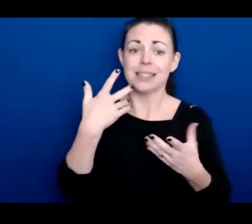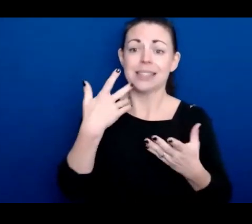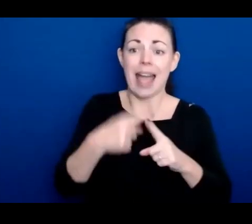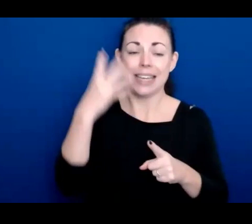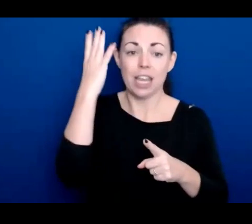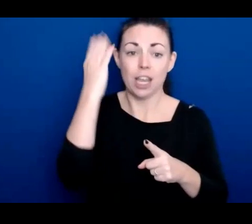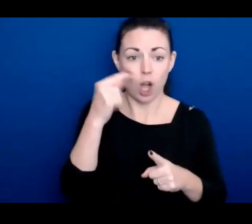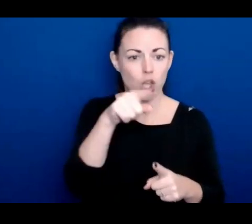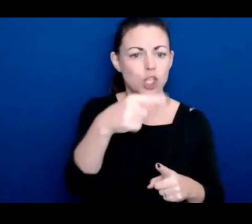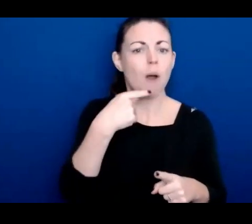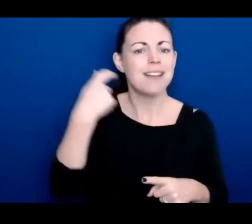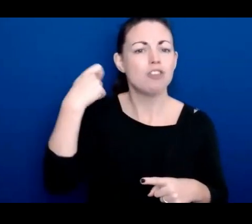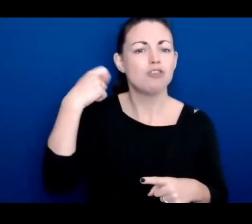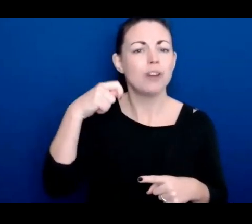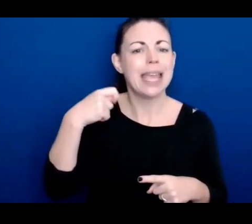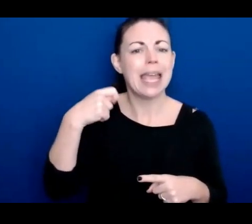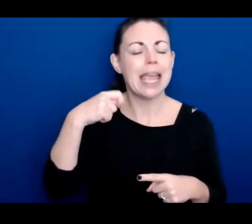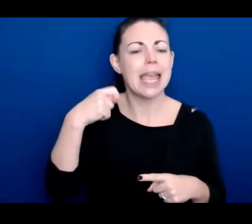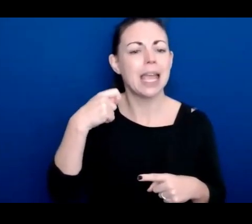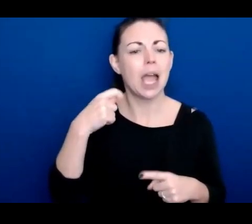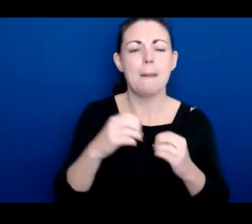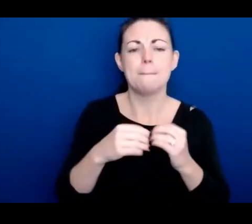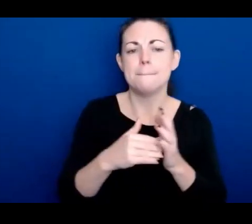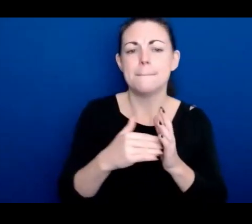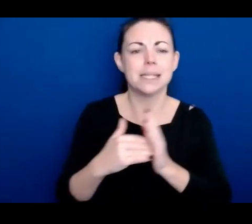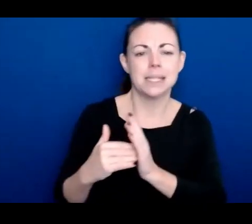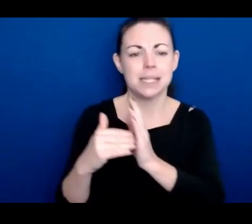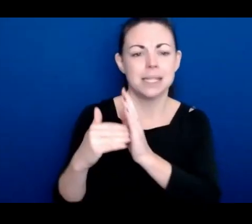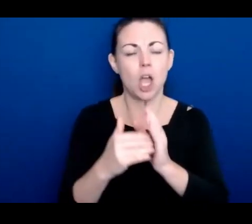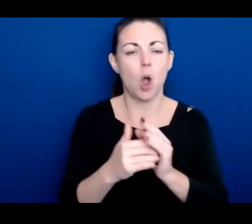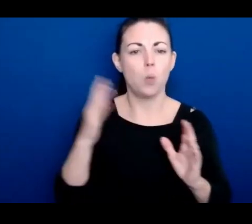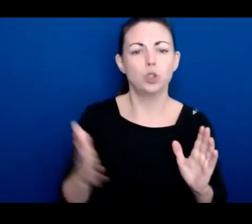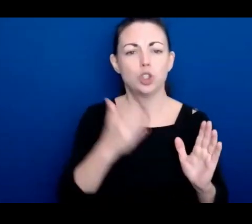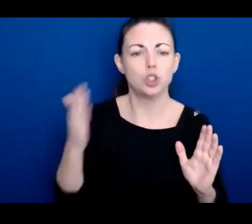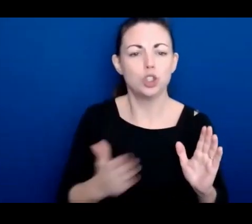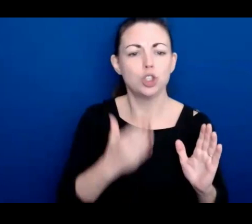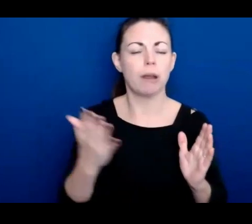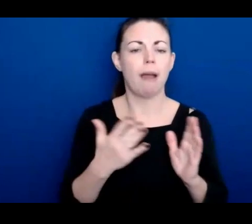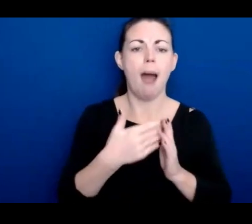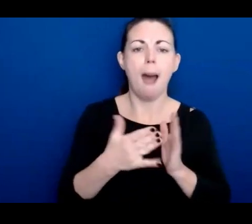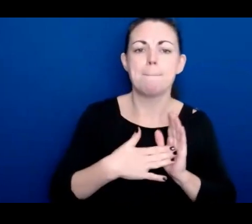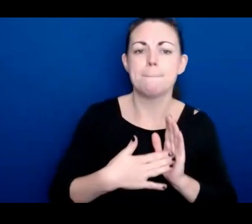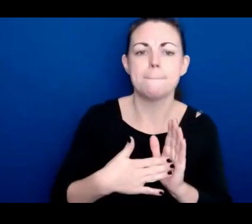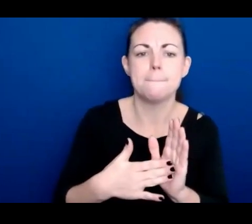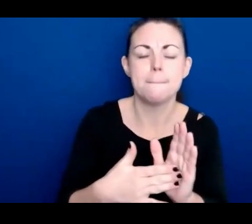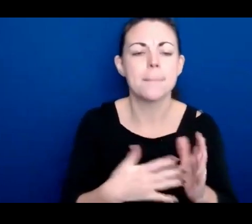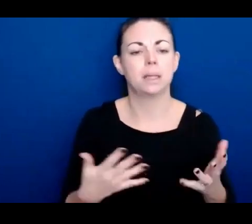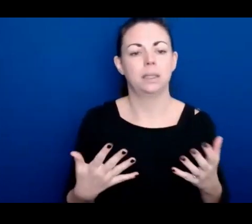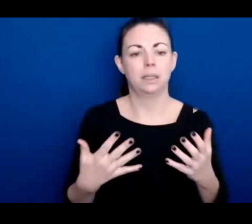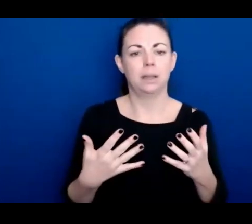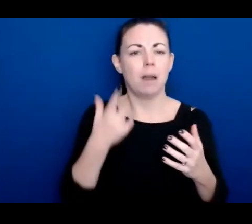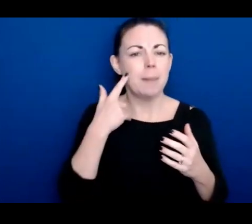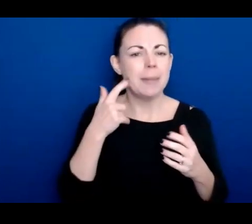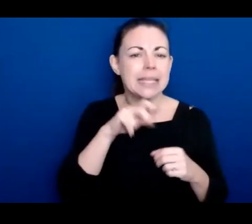that it mentions there. There is also buzzing, a whooshing sound, a humming sound. You might hear